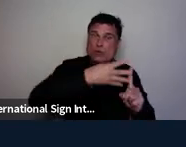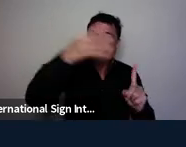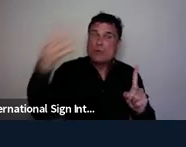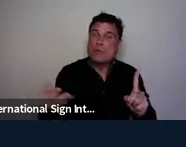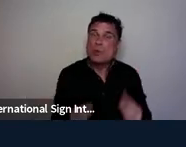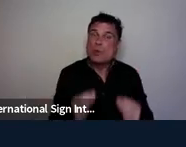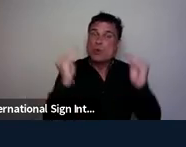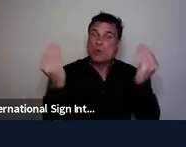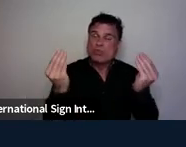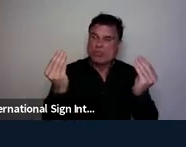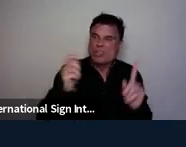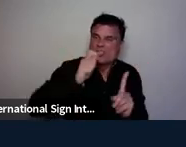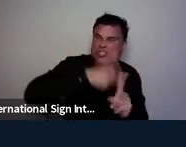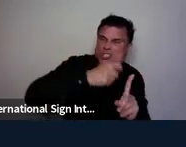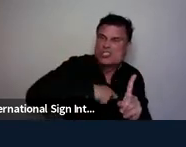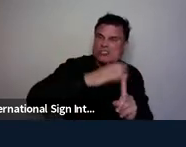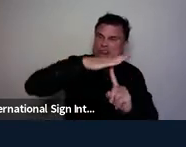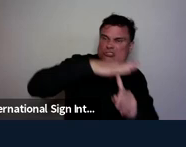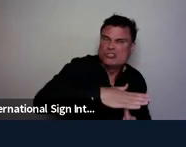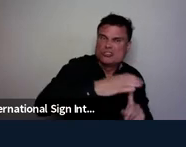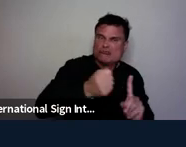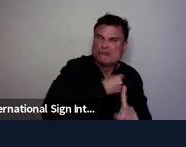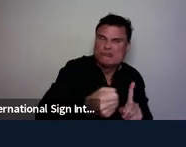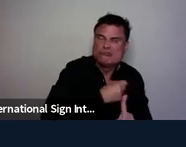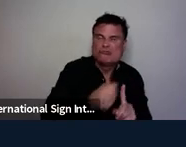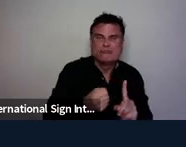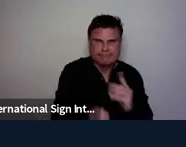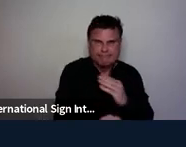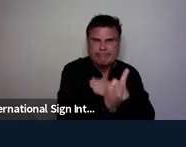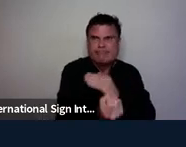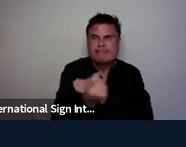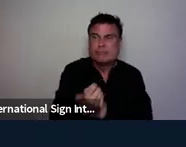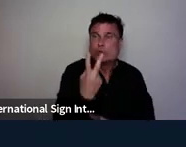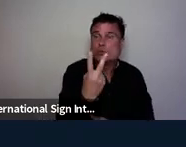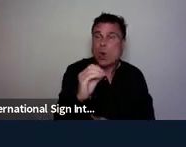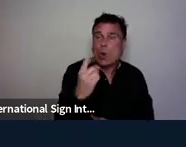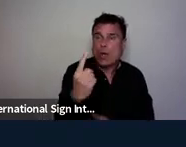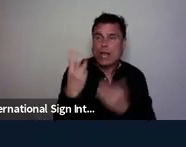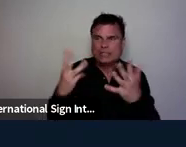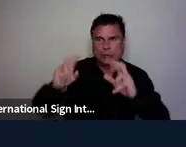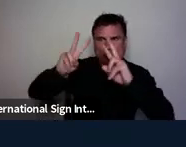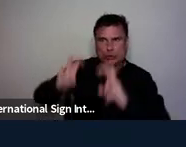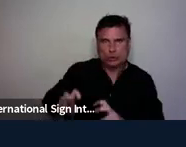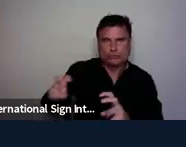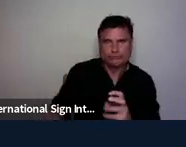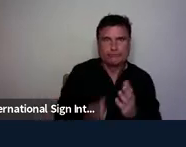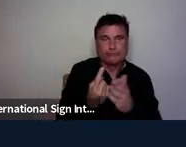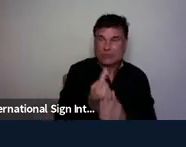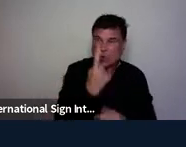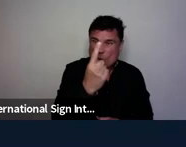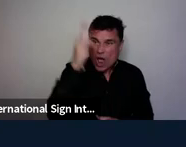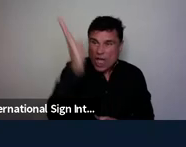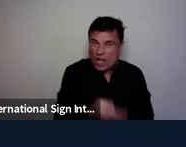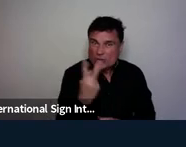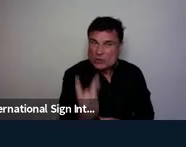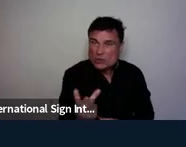school in 2018. One out of two young people cannot envision their future in their own